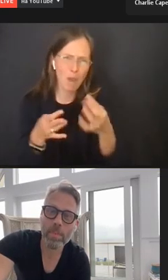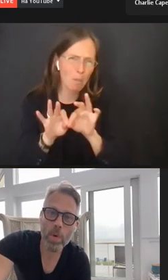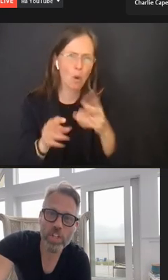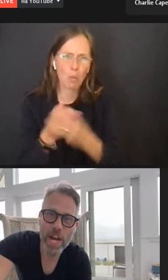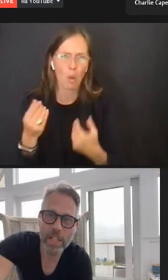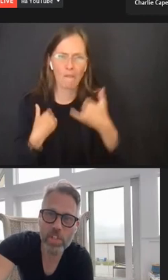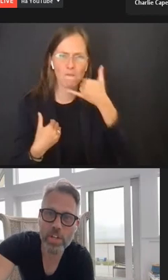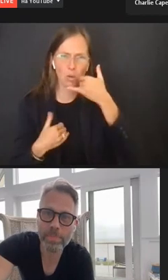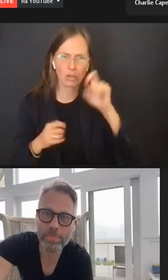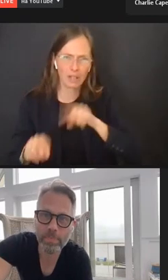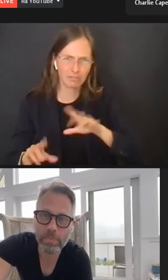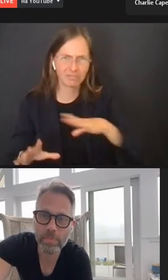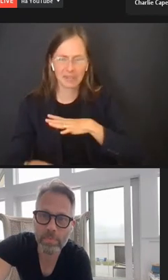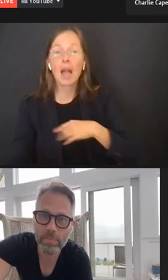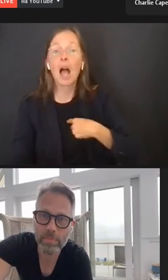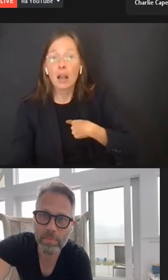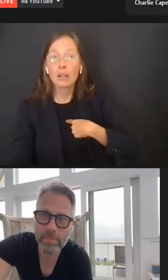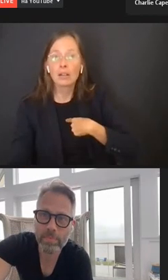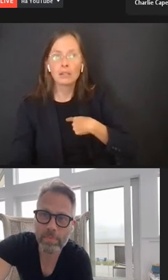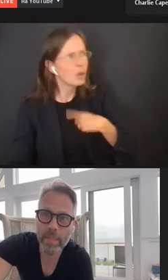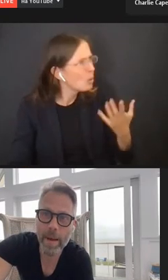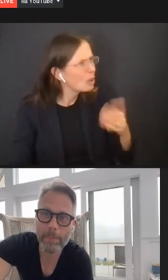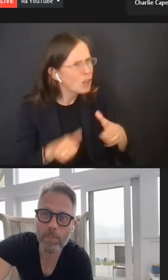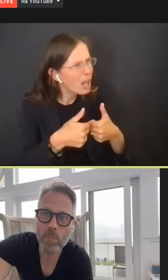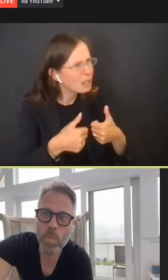get. The challenge.